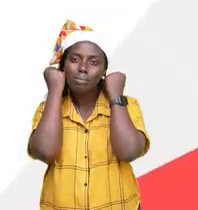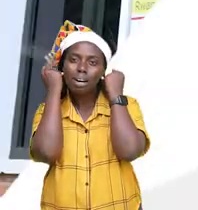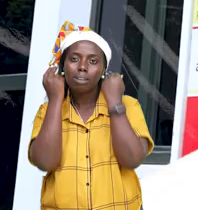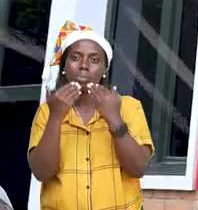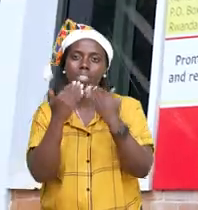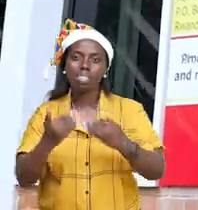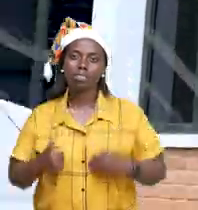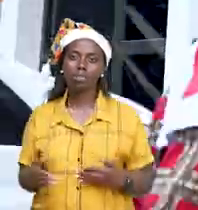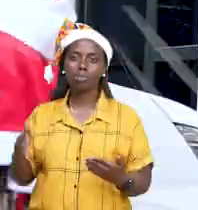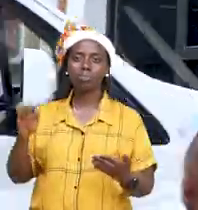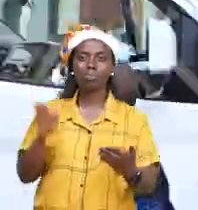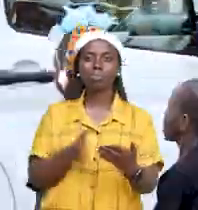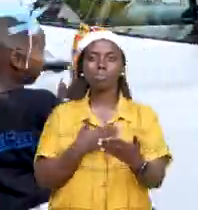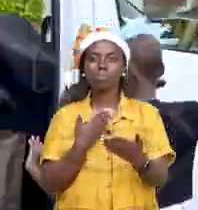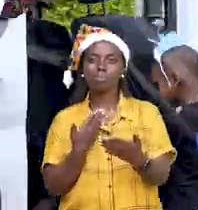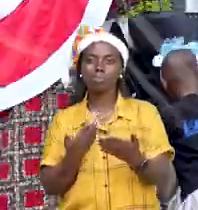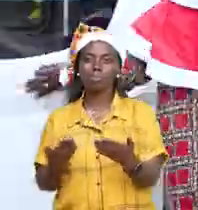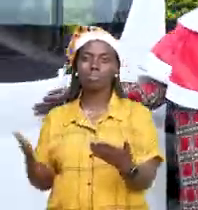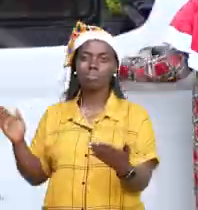Bakami.